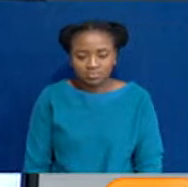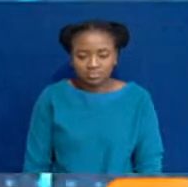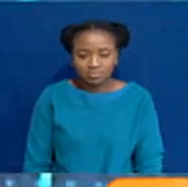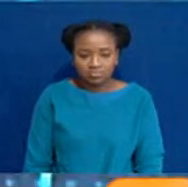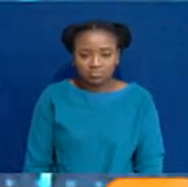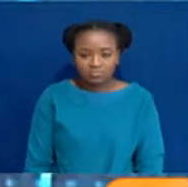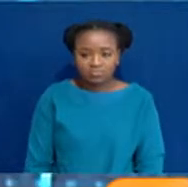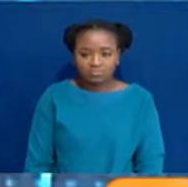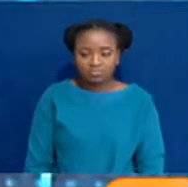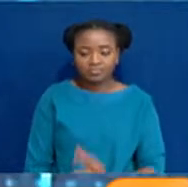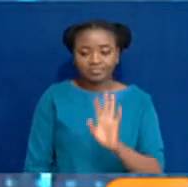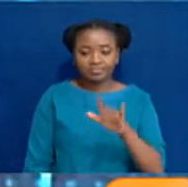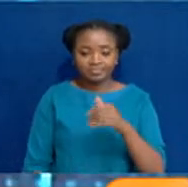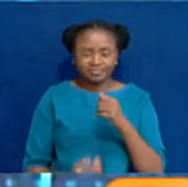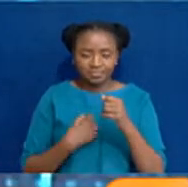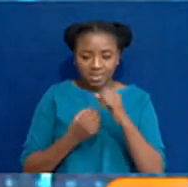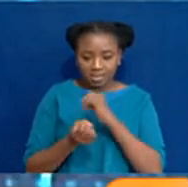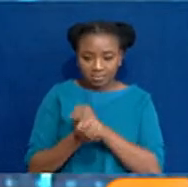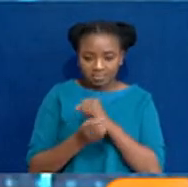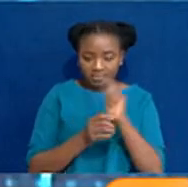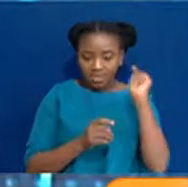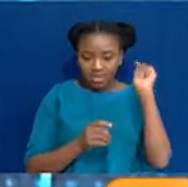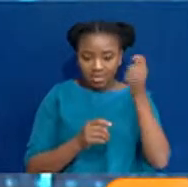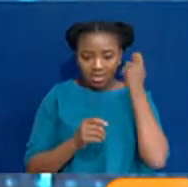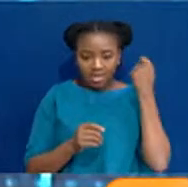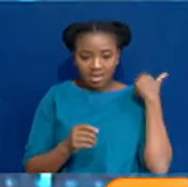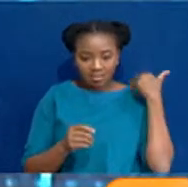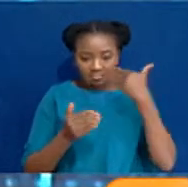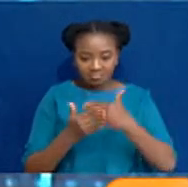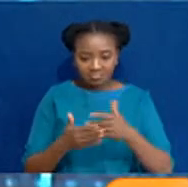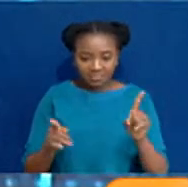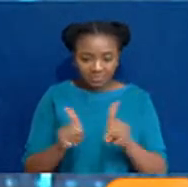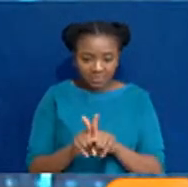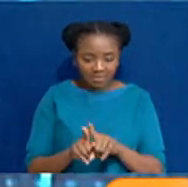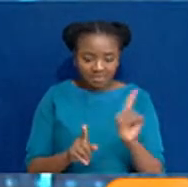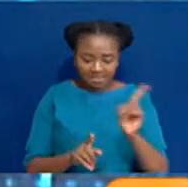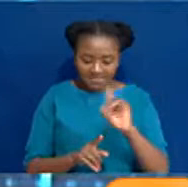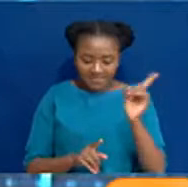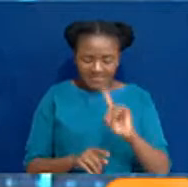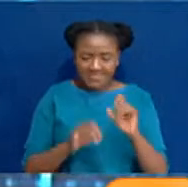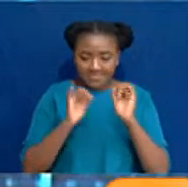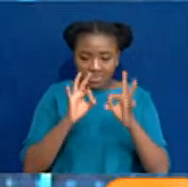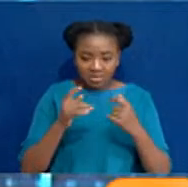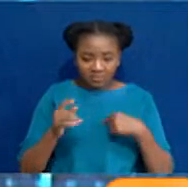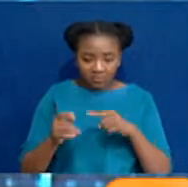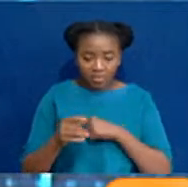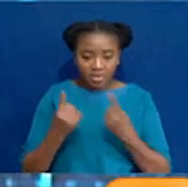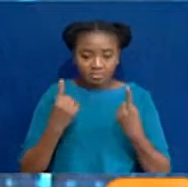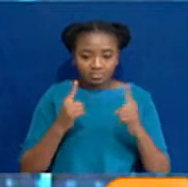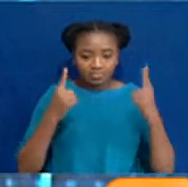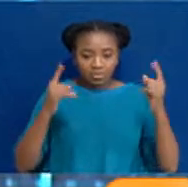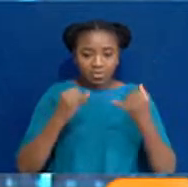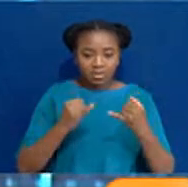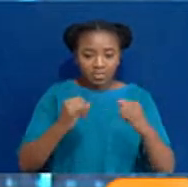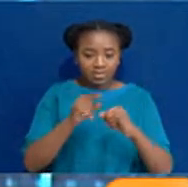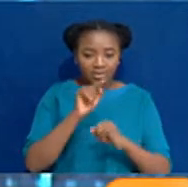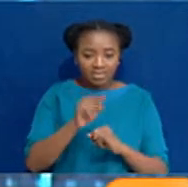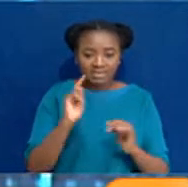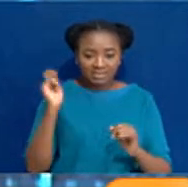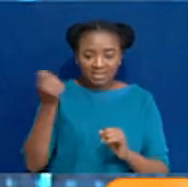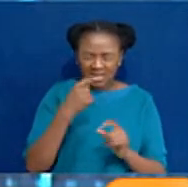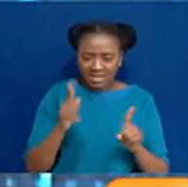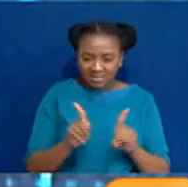Let me tell you, Kenya is not going to be the same again moving forward if we successfully roll out the plan that we have. You